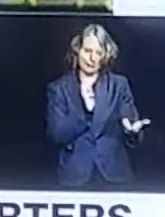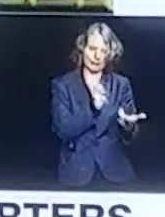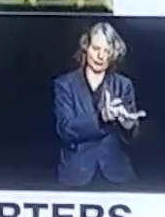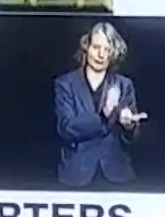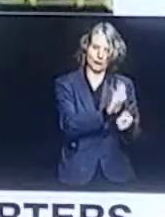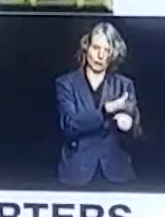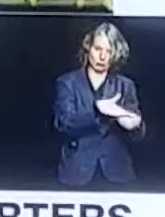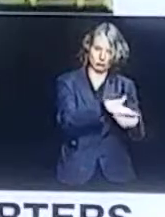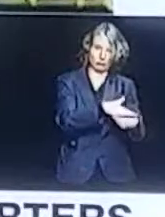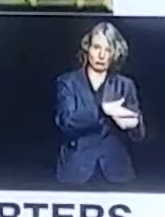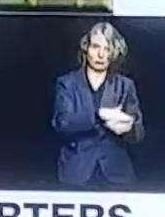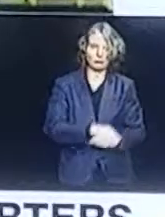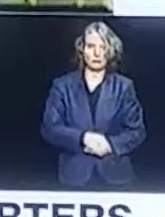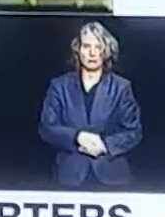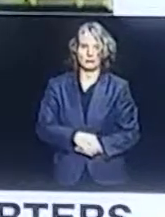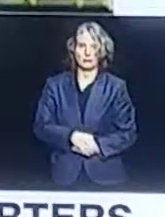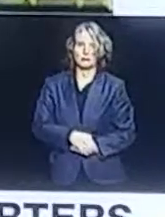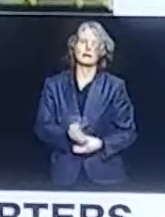path for them.